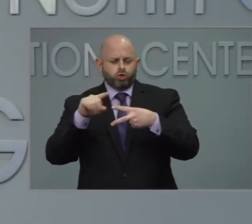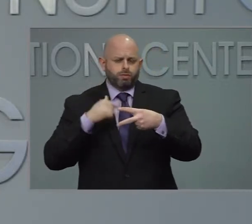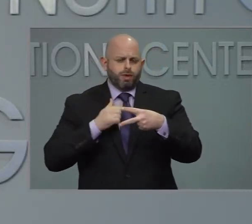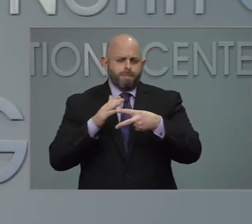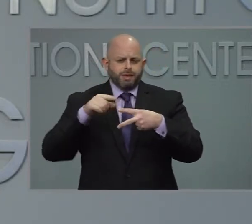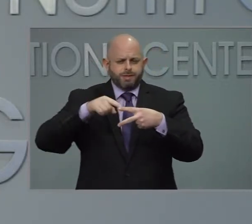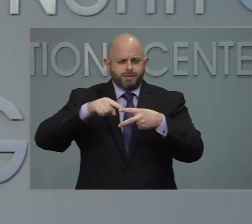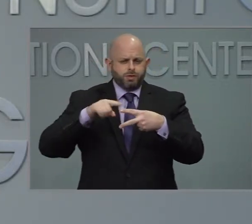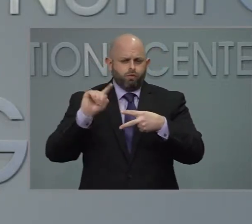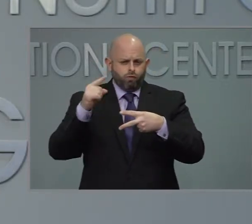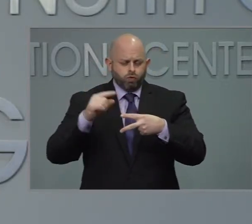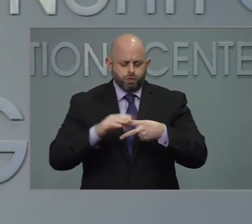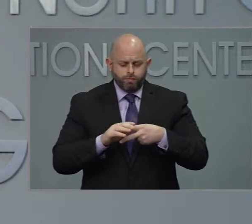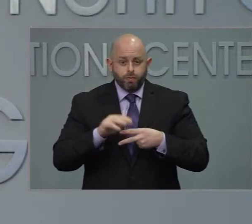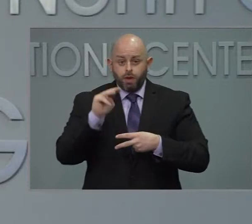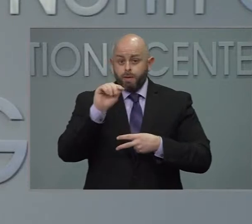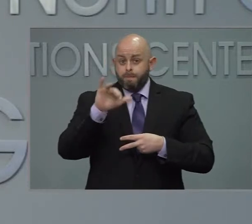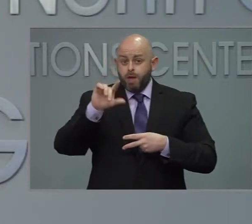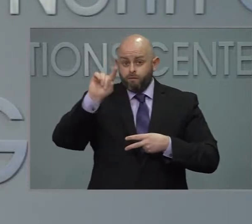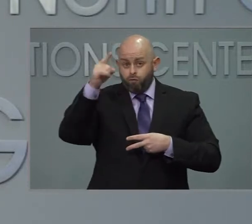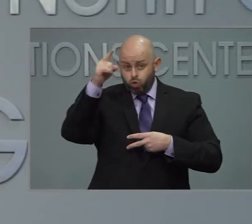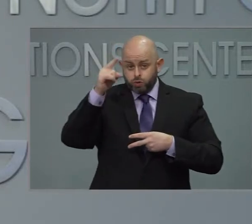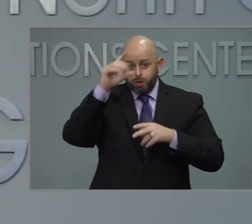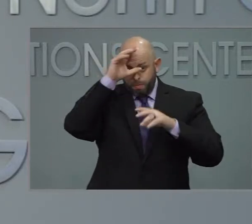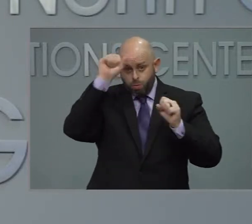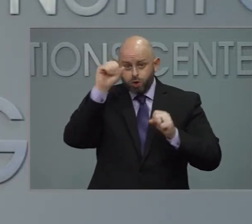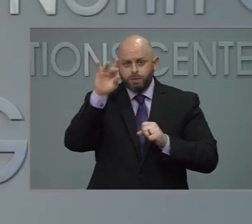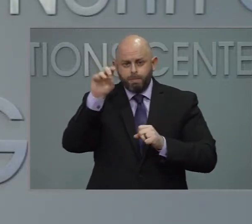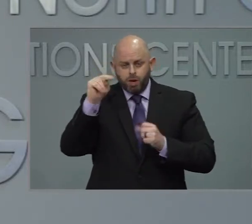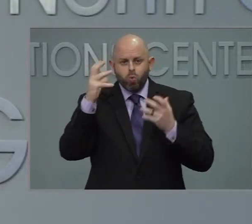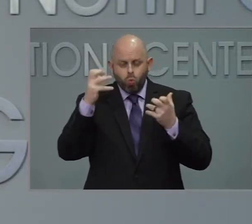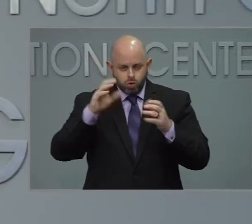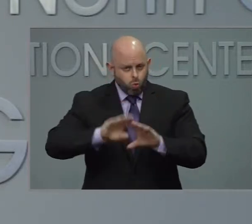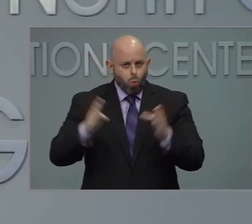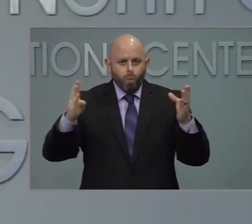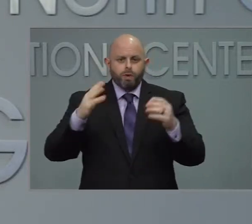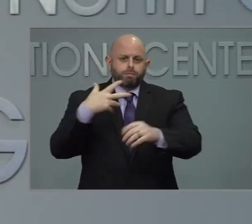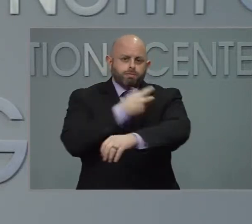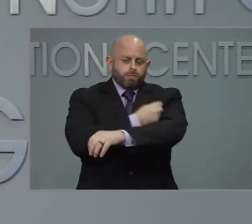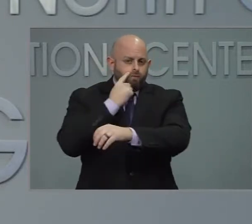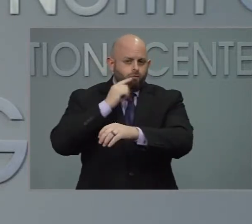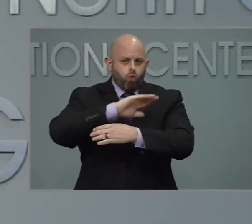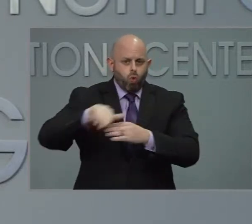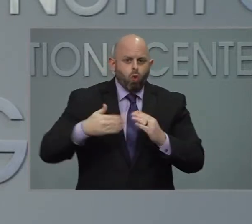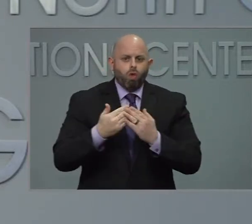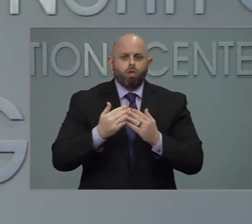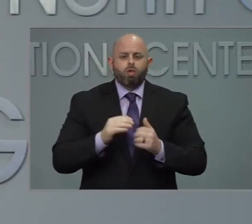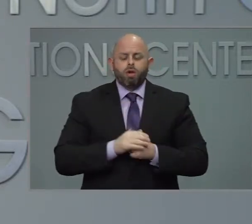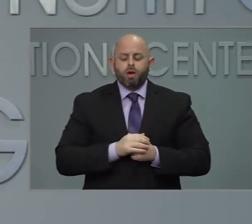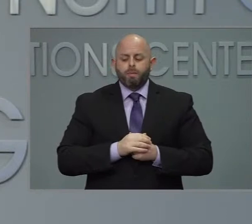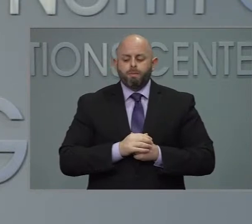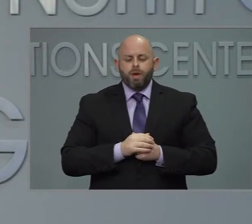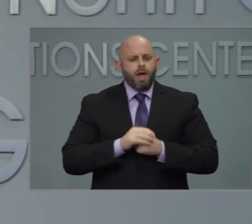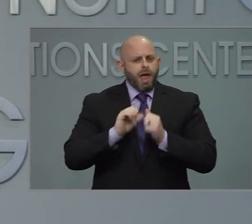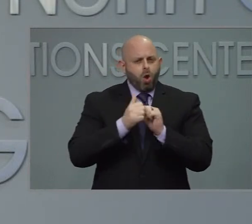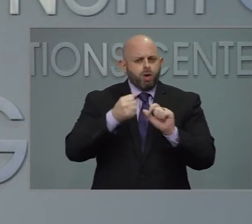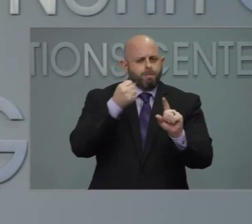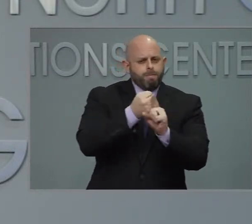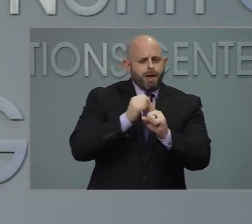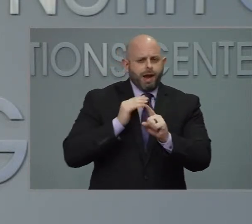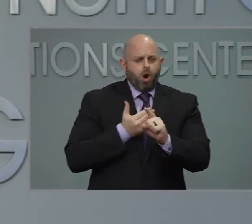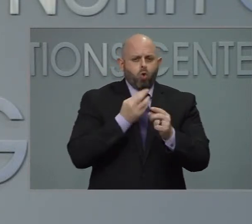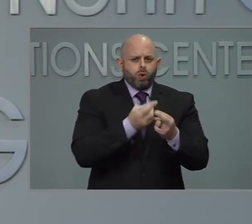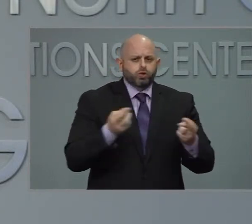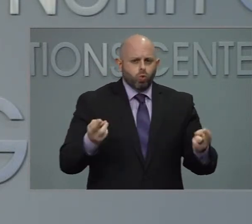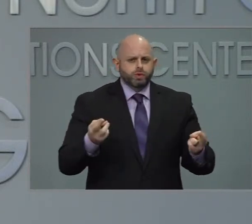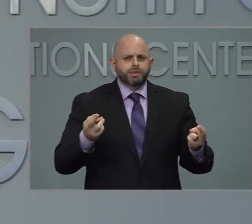first. As far as this May 1st guidance from the president, is this moving up any plans the state may have as far as any resource allocations or any plans